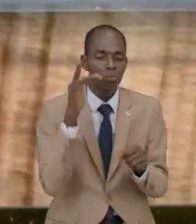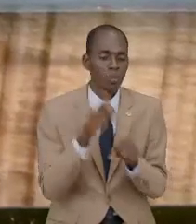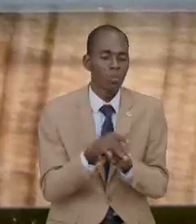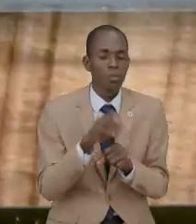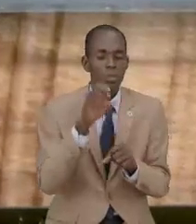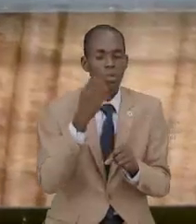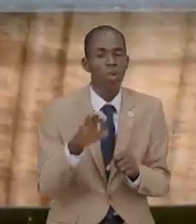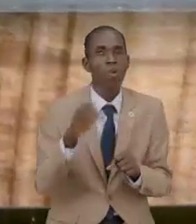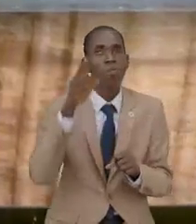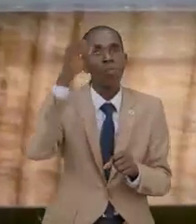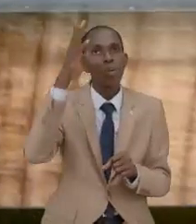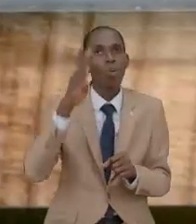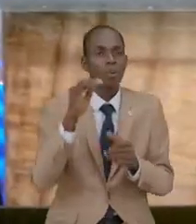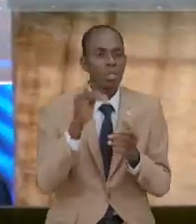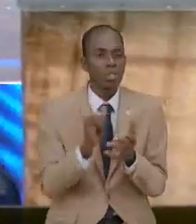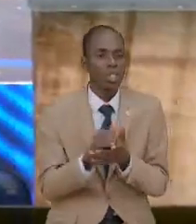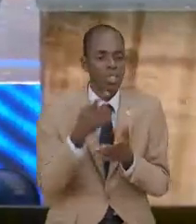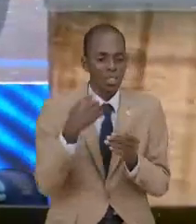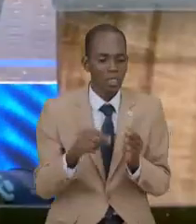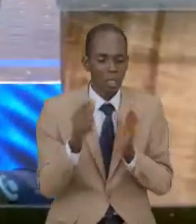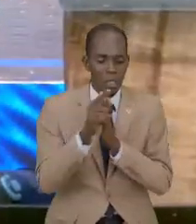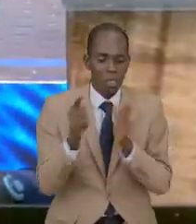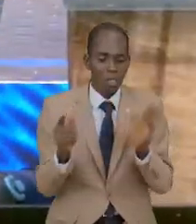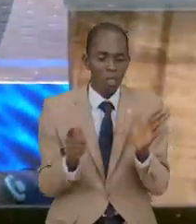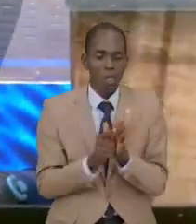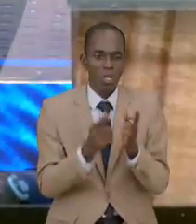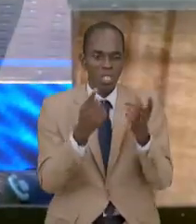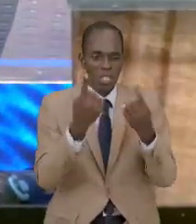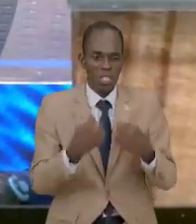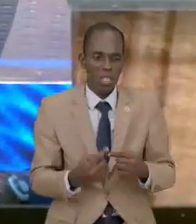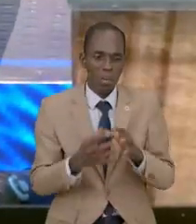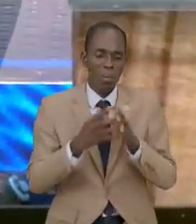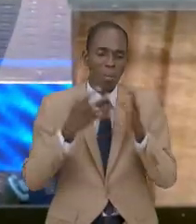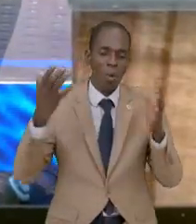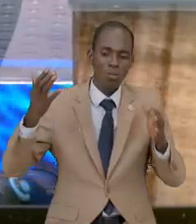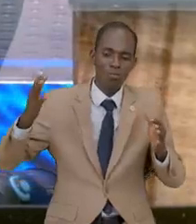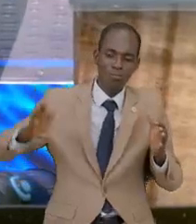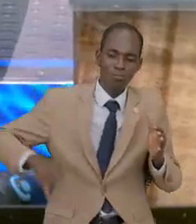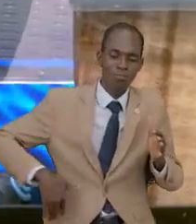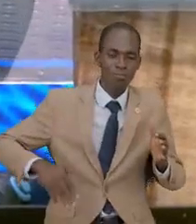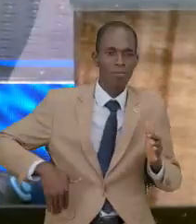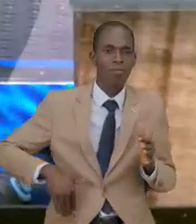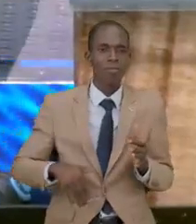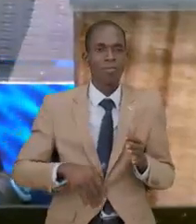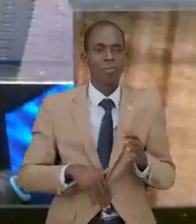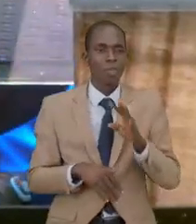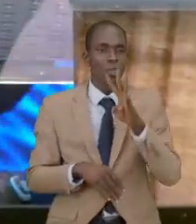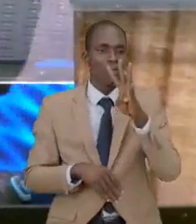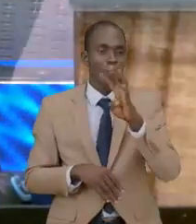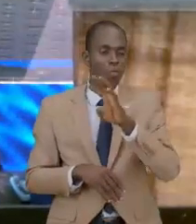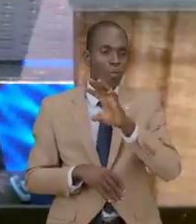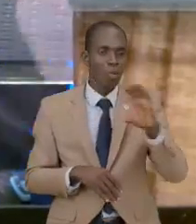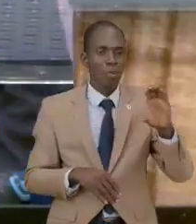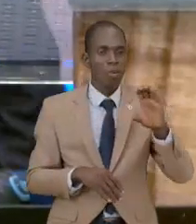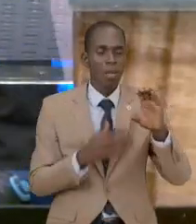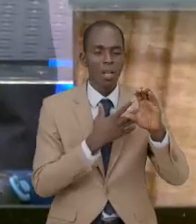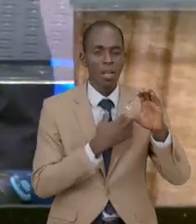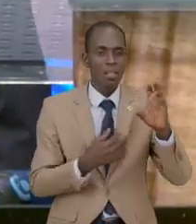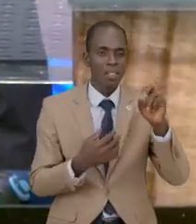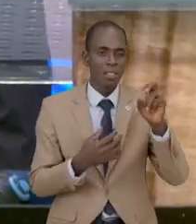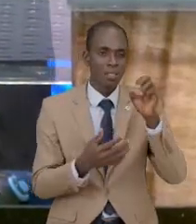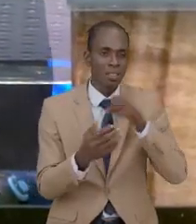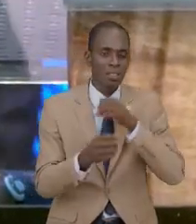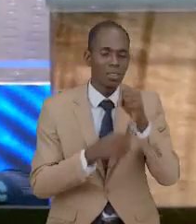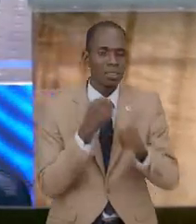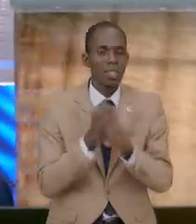God. That the law came much later, 430 years after the promise